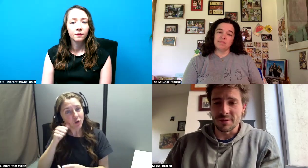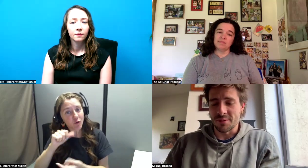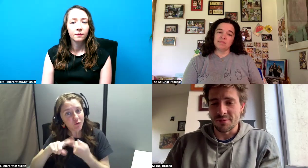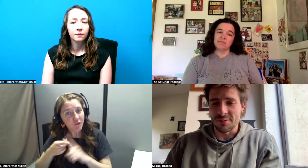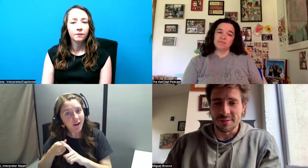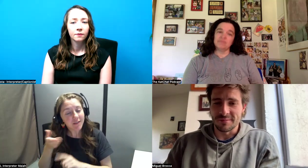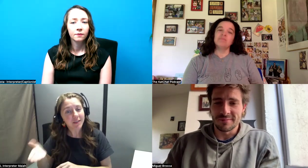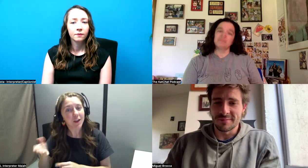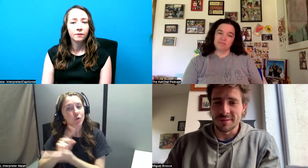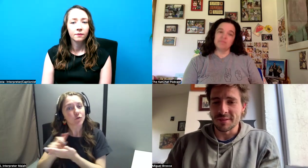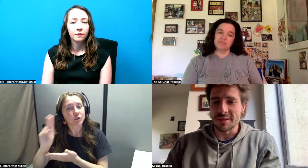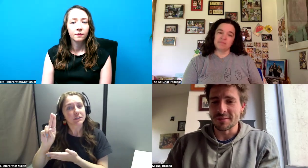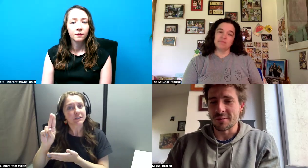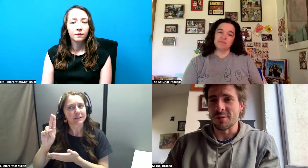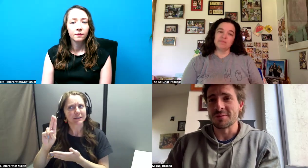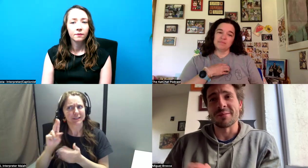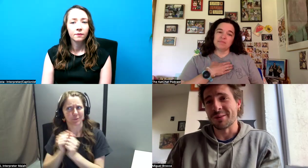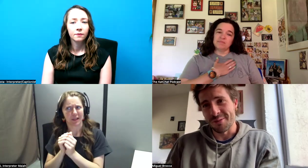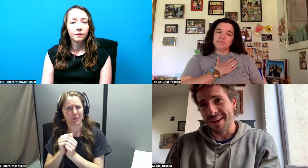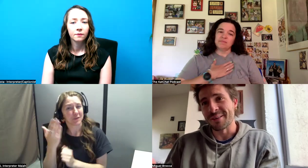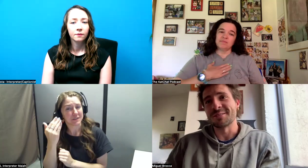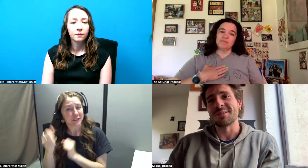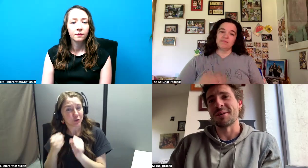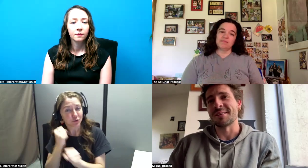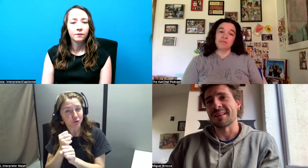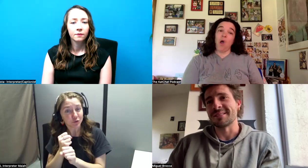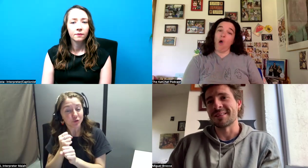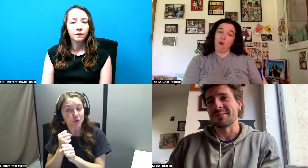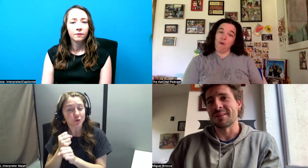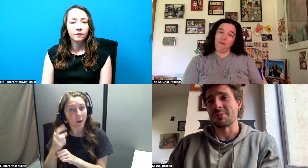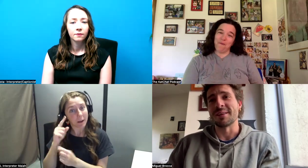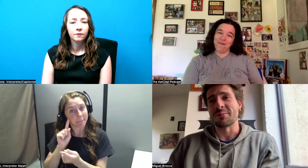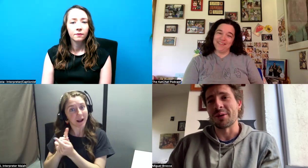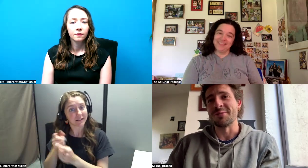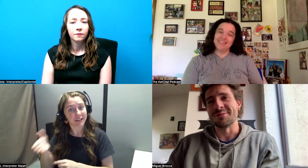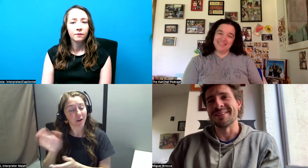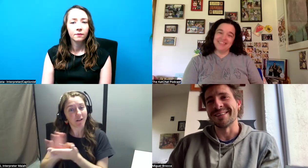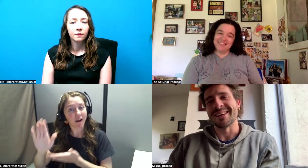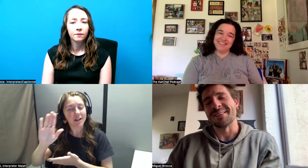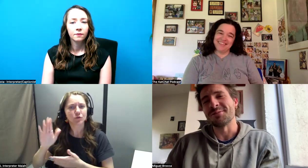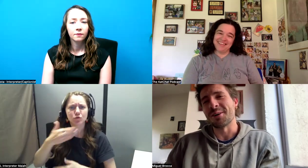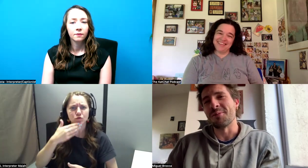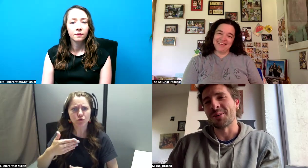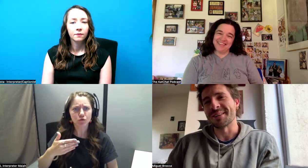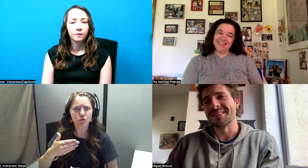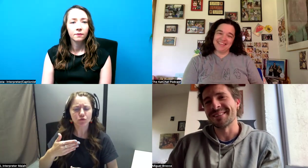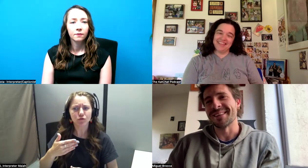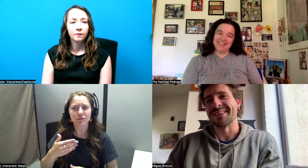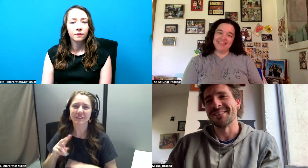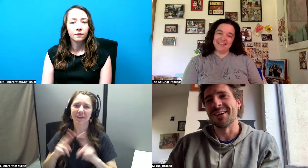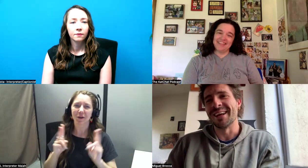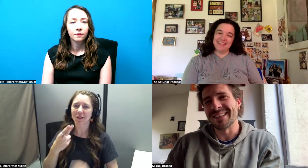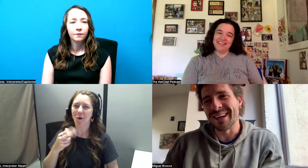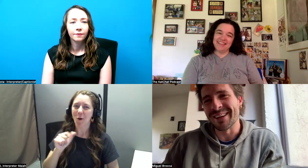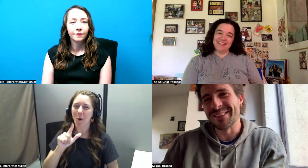I've been with her for 15 years almost. I met her there, so I think that was like part of yeah, it's a very hallmark